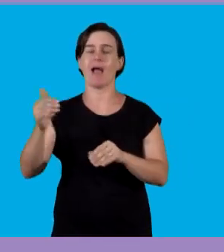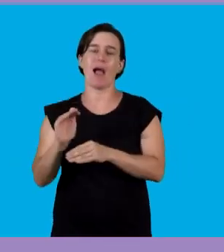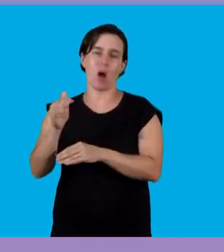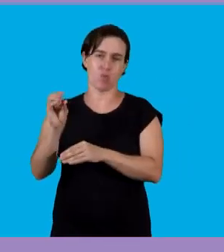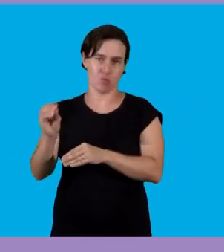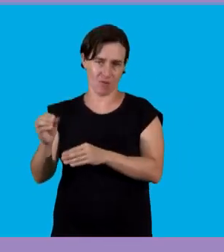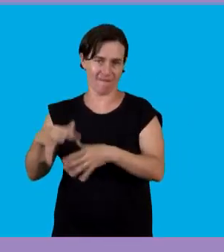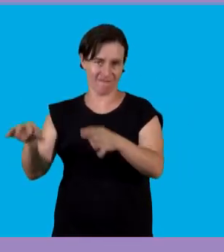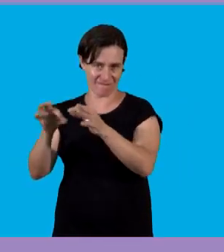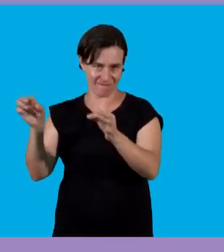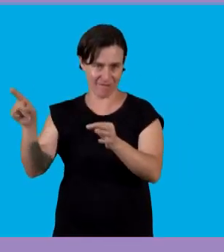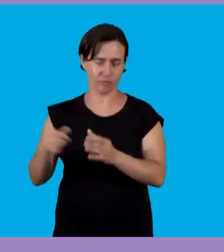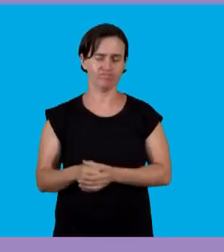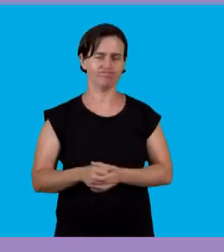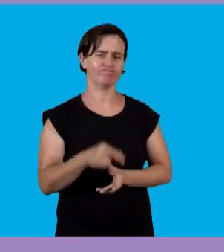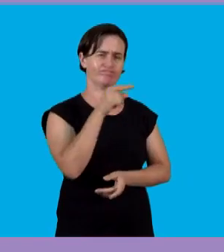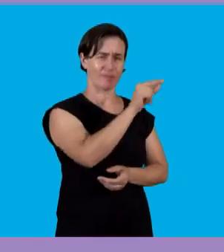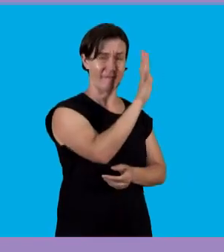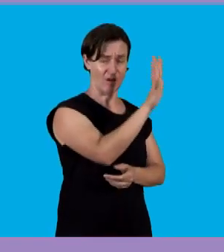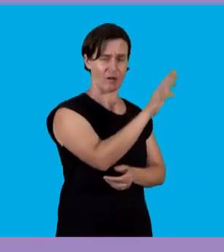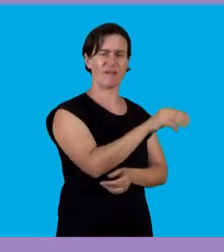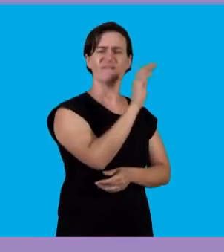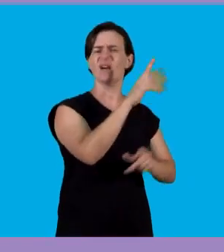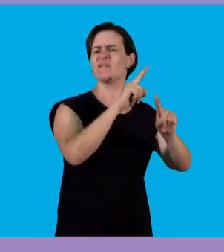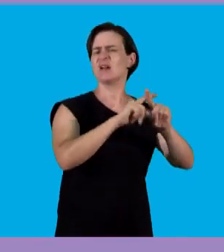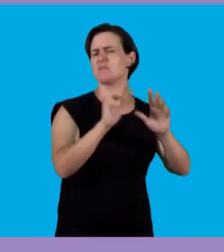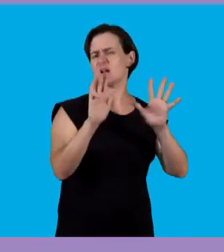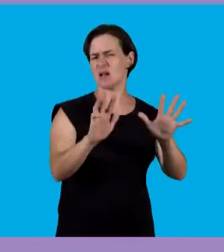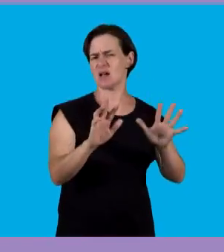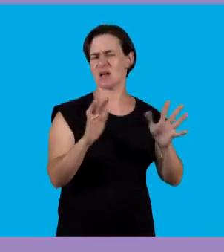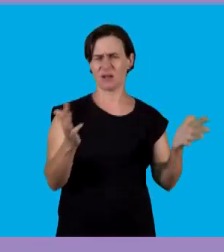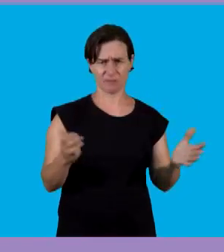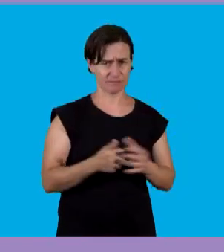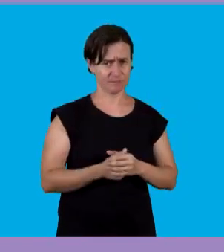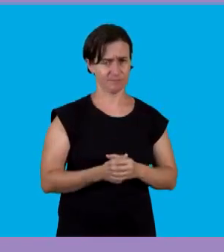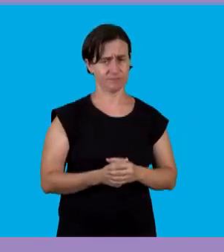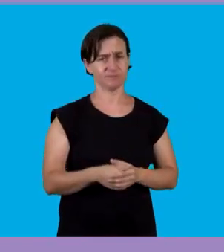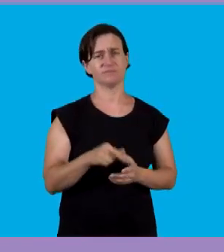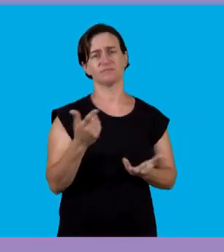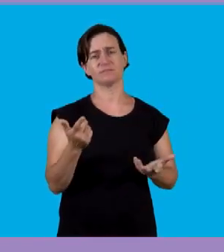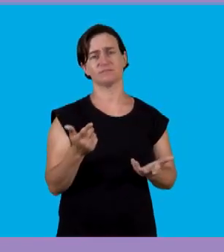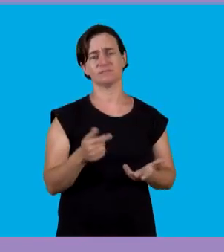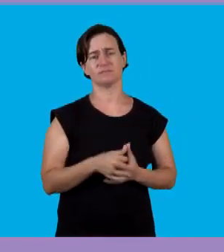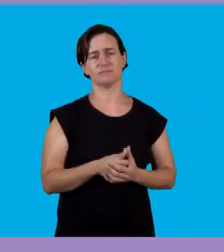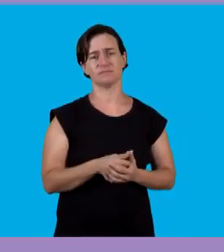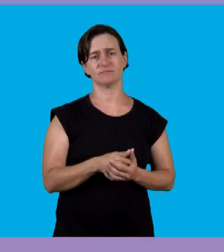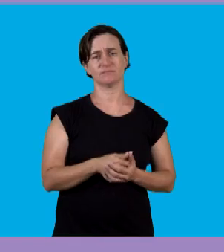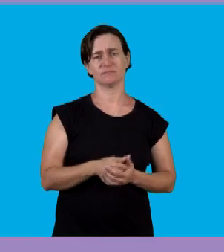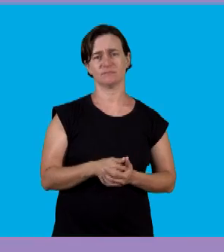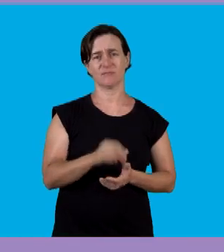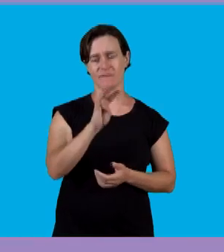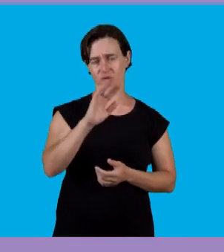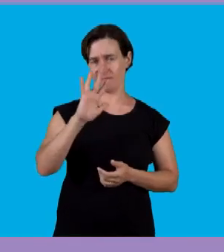values. So the first input value there is 5, and when we multiply 5 by 9, we